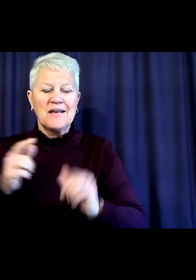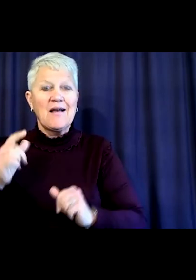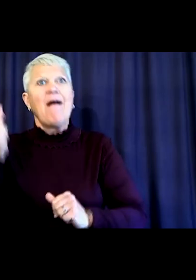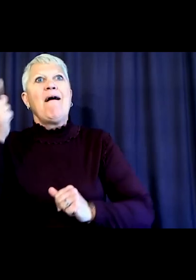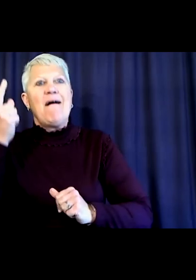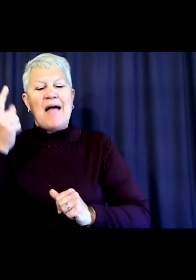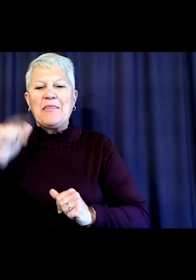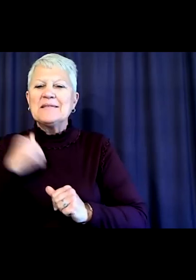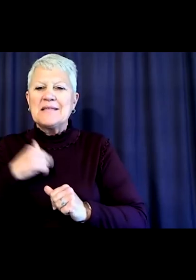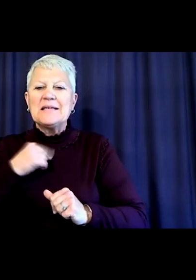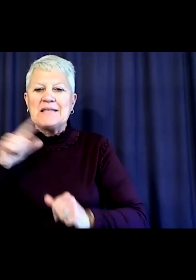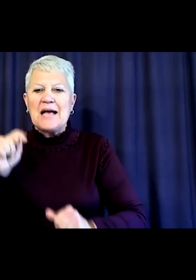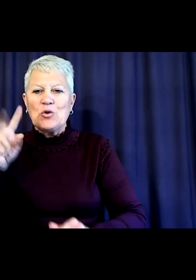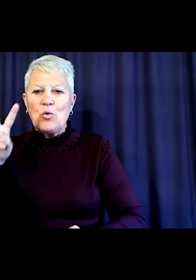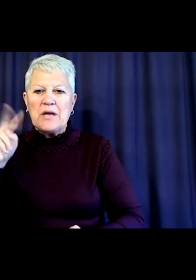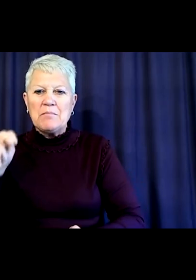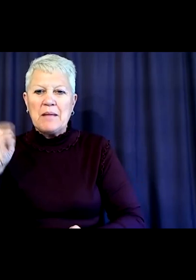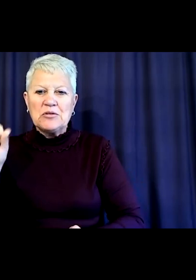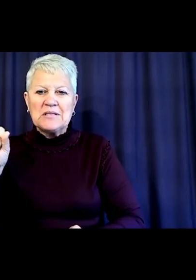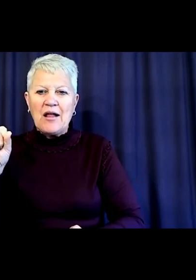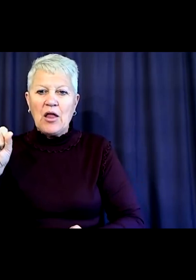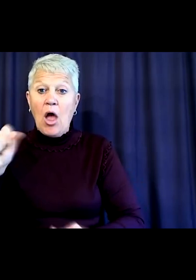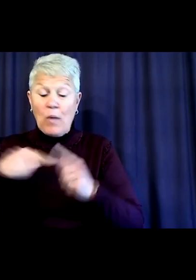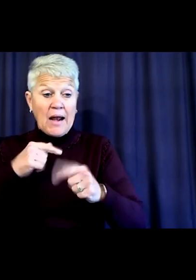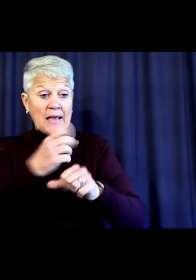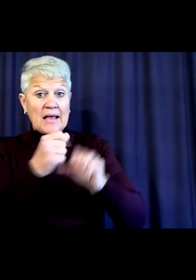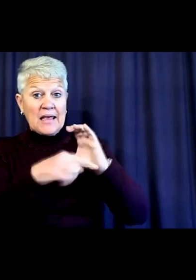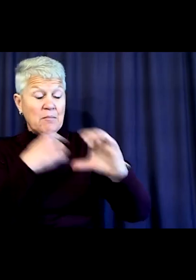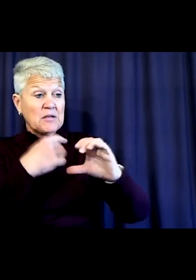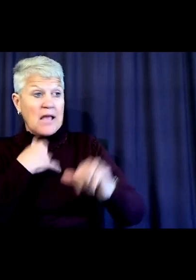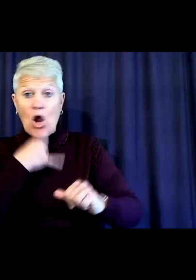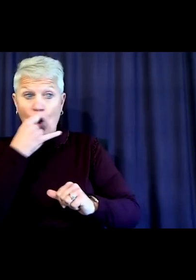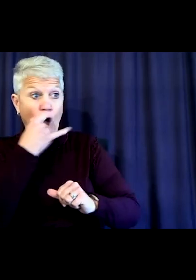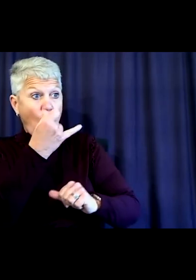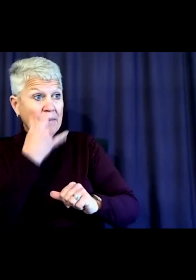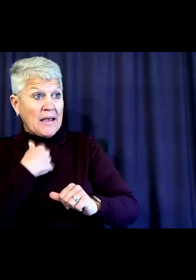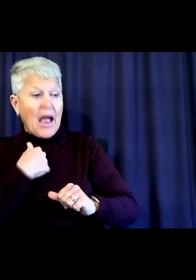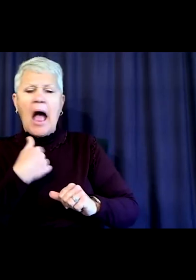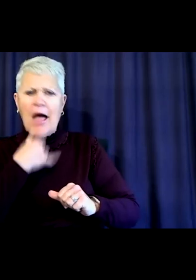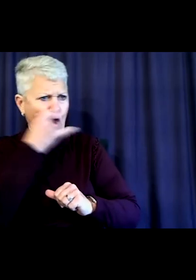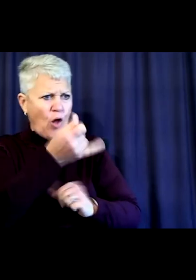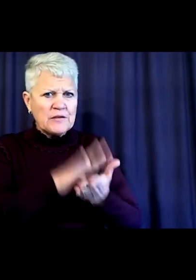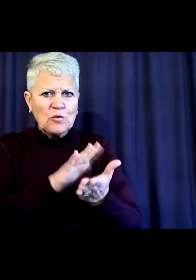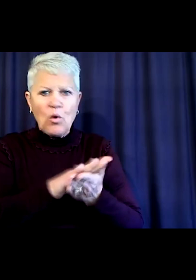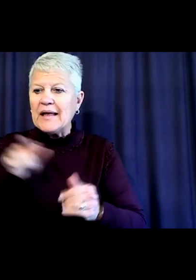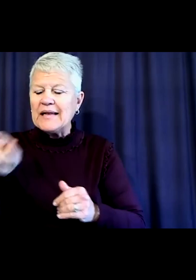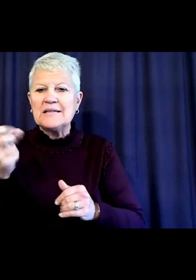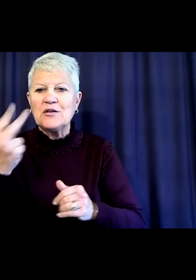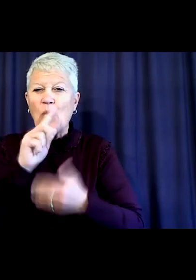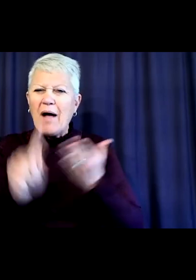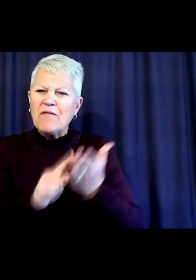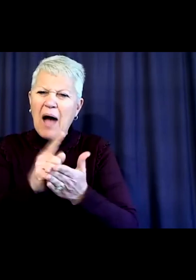scale. And when I get an email and saying, call me, and I do call the school, and he's a 12-hour drive away.